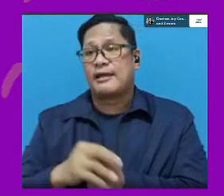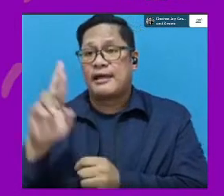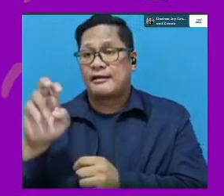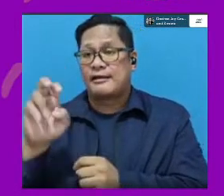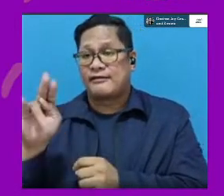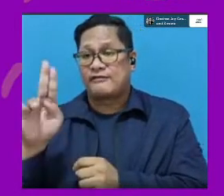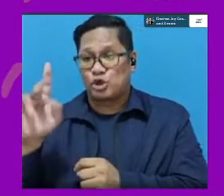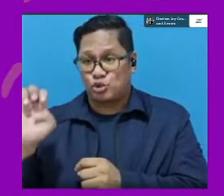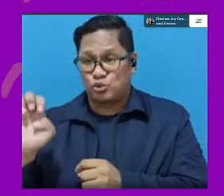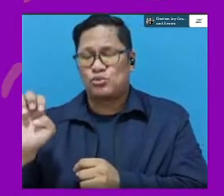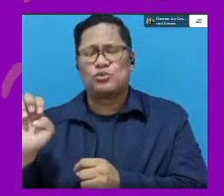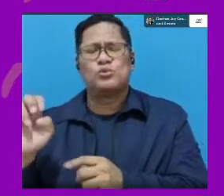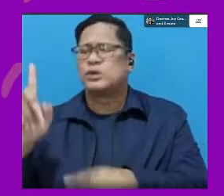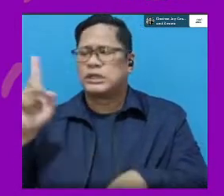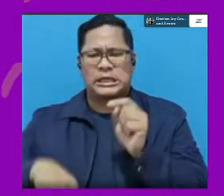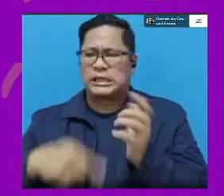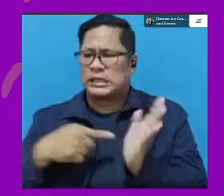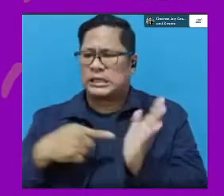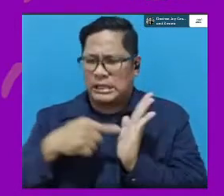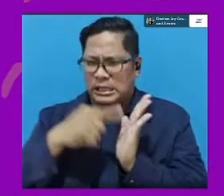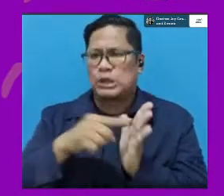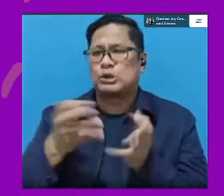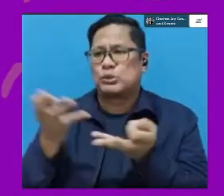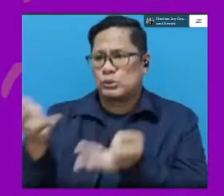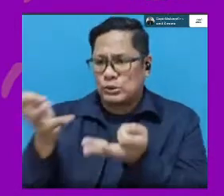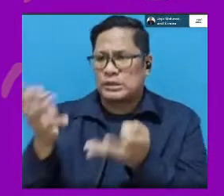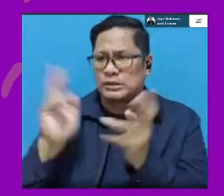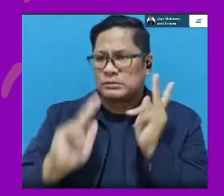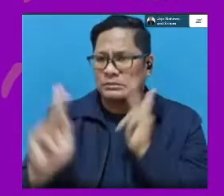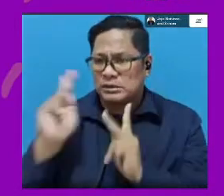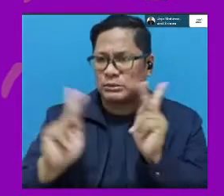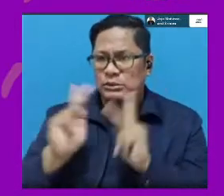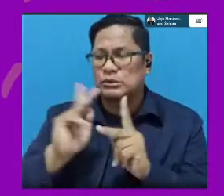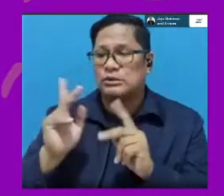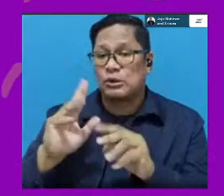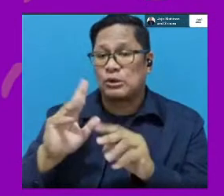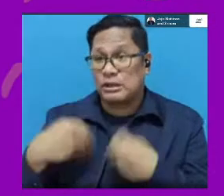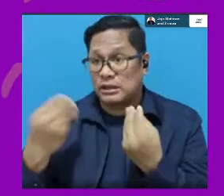afford to feed people, to give